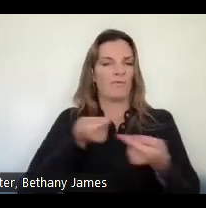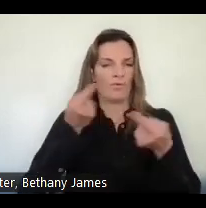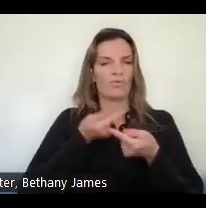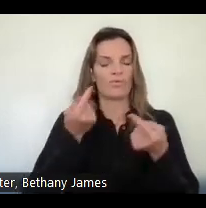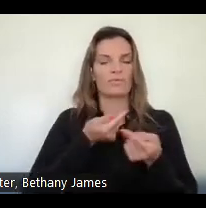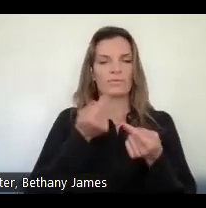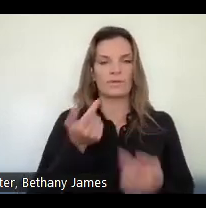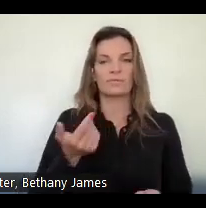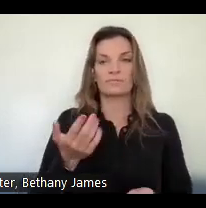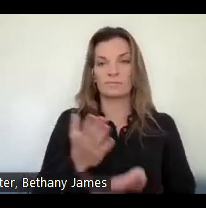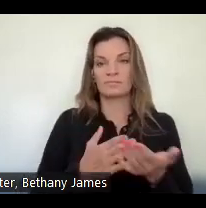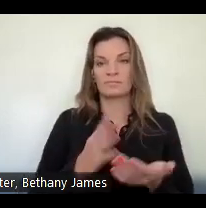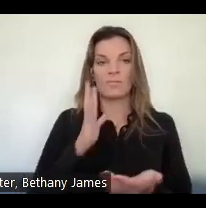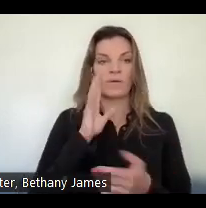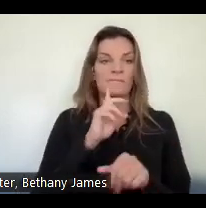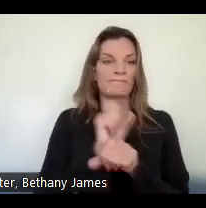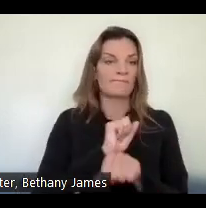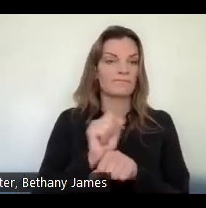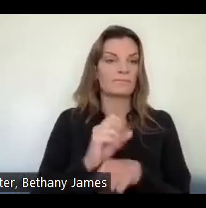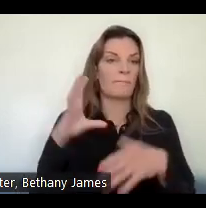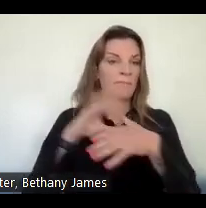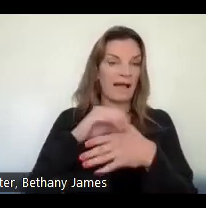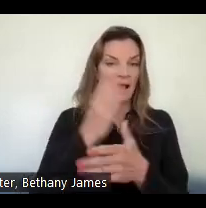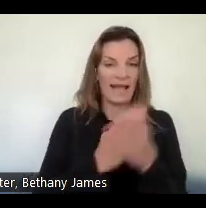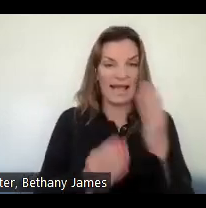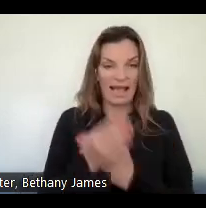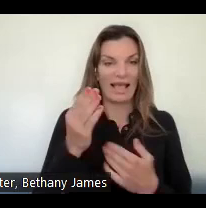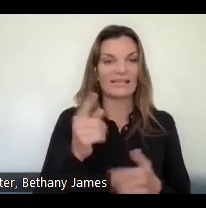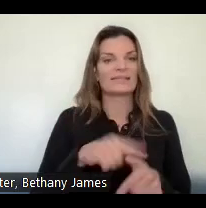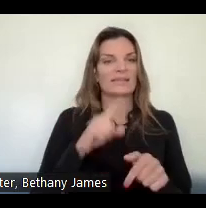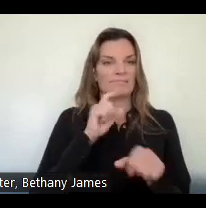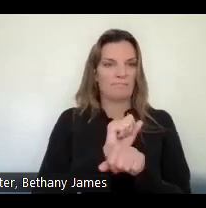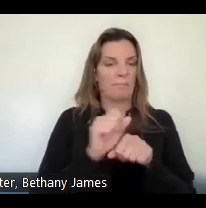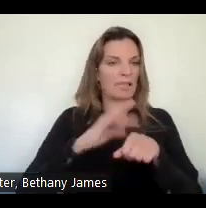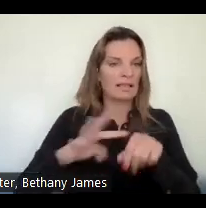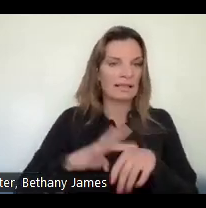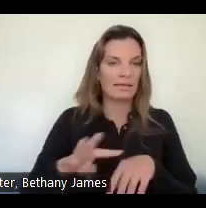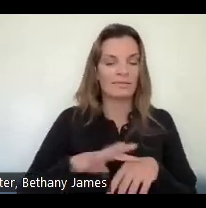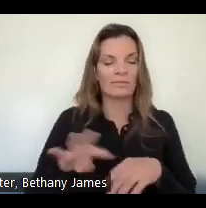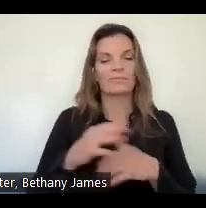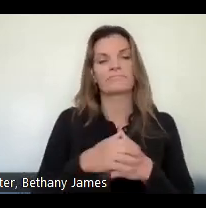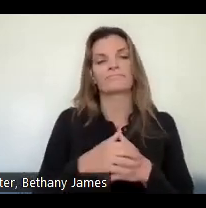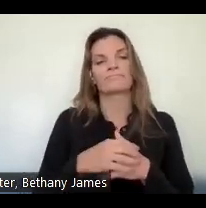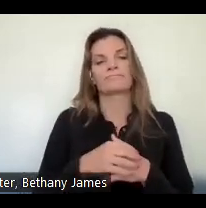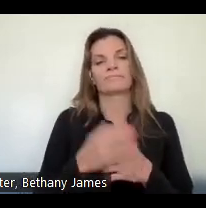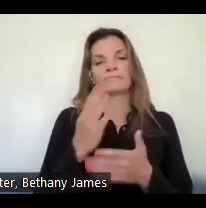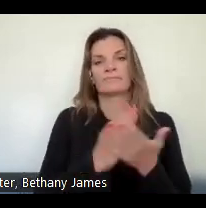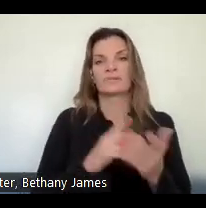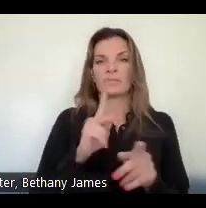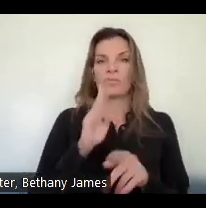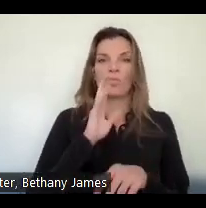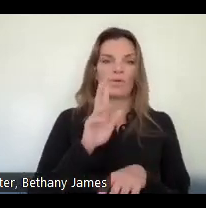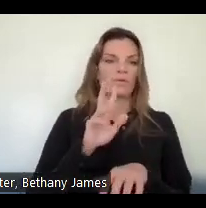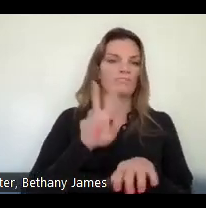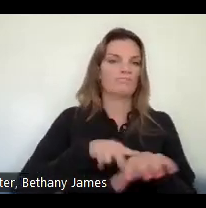may actually bite their own hands until it actually bleeds, or we've seen those who throw themselves down the